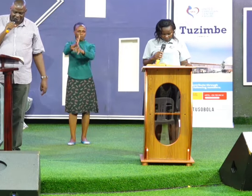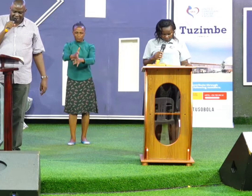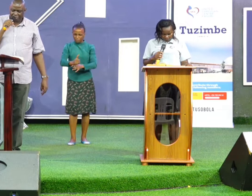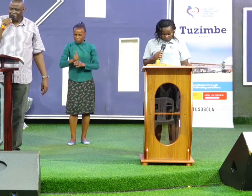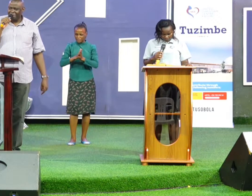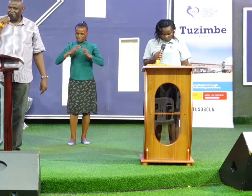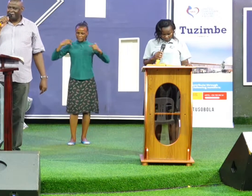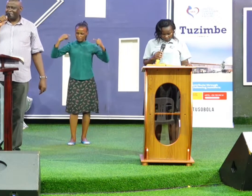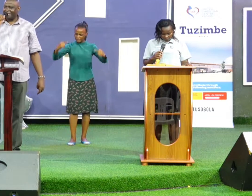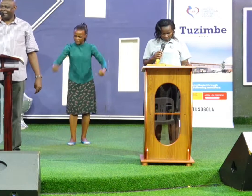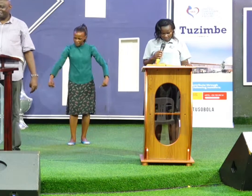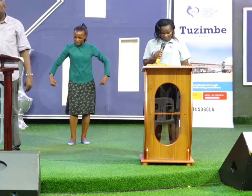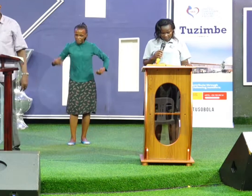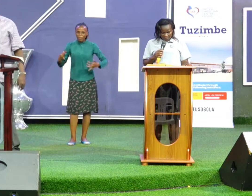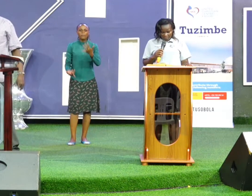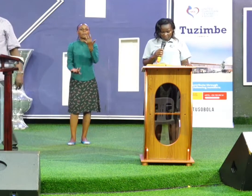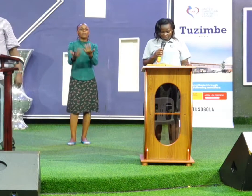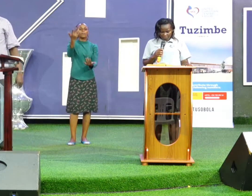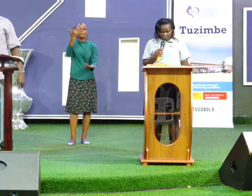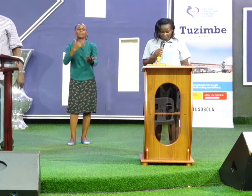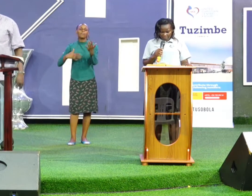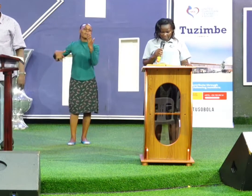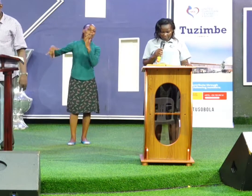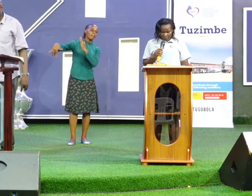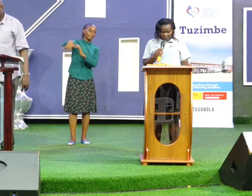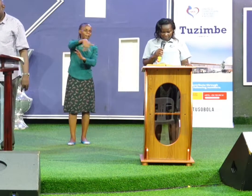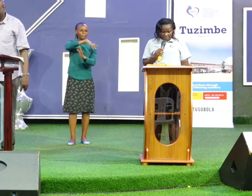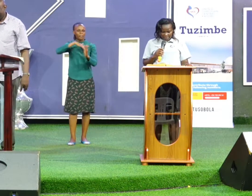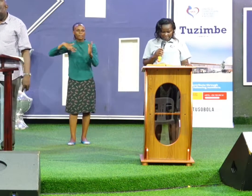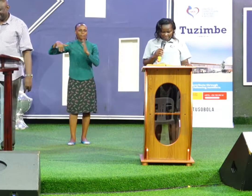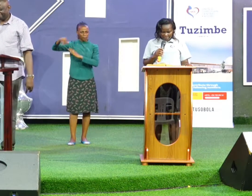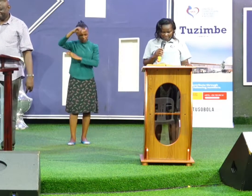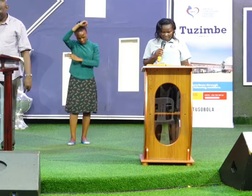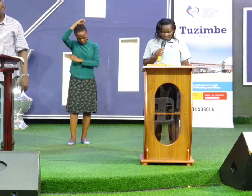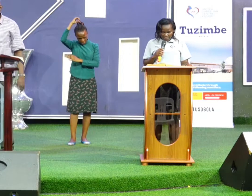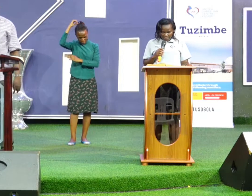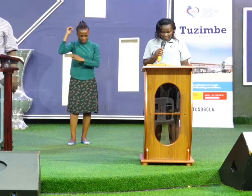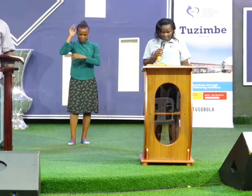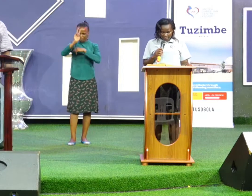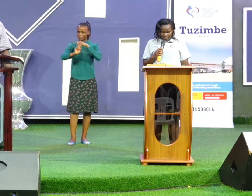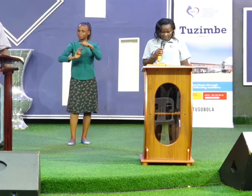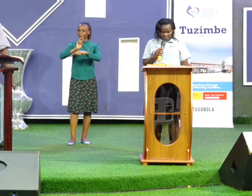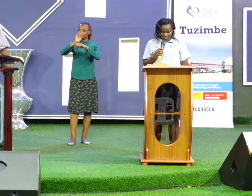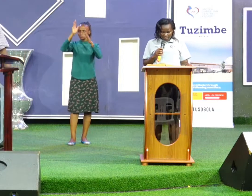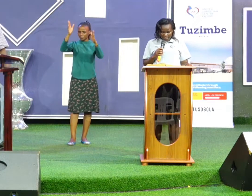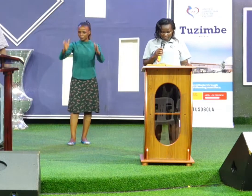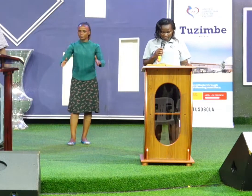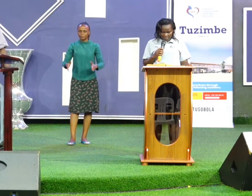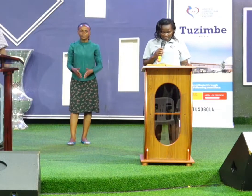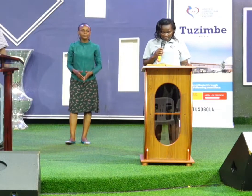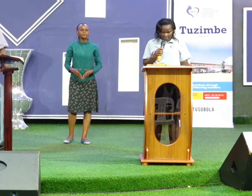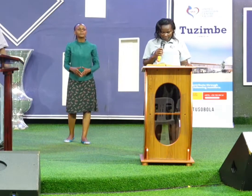fire round about Elisha. Olw'ekkumi n'omusanvu, Erisa n'asaba n'ayogera nti, mukama